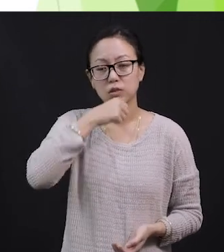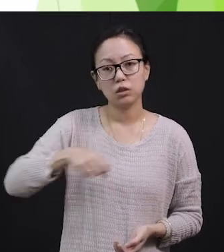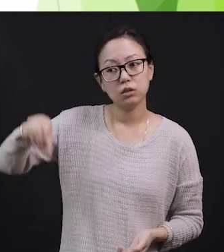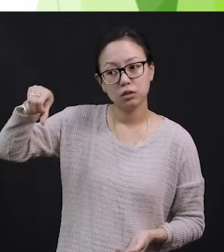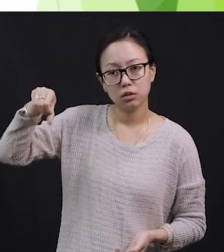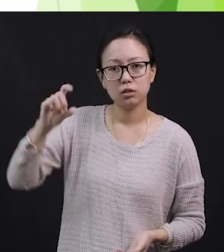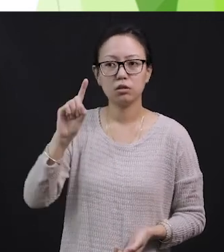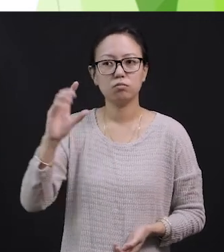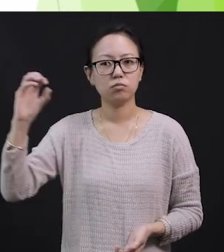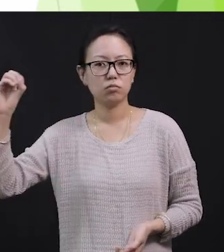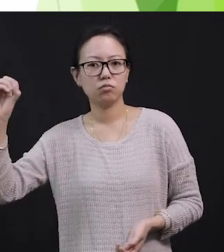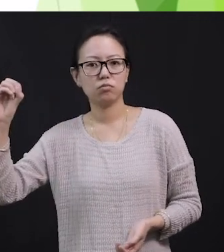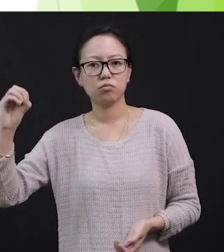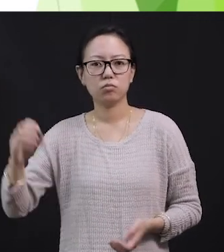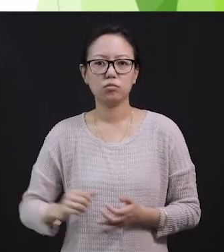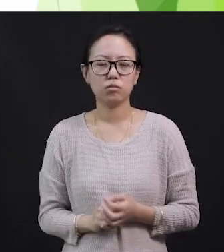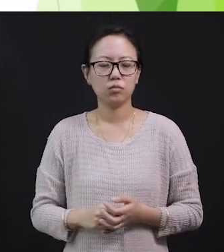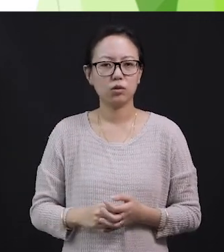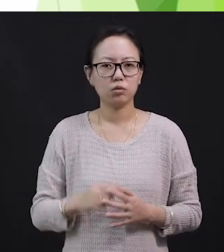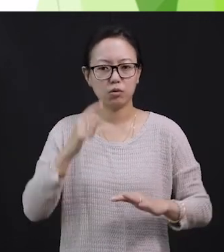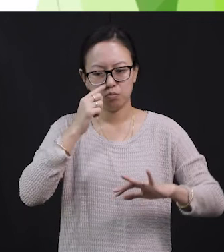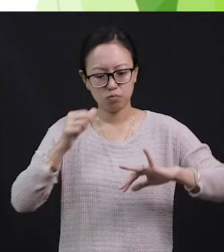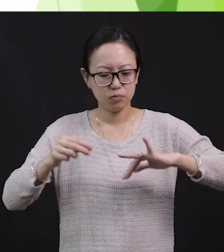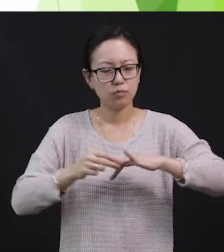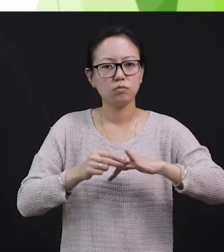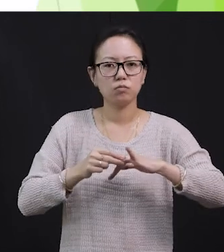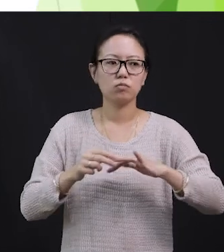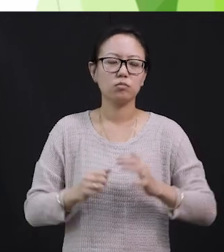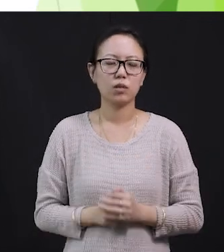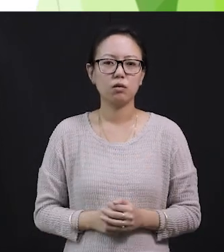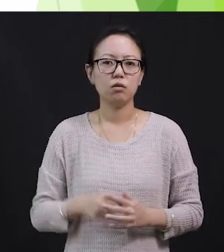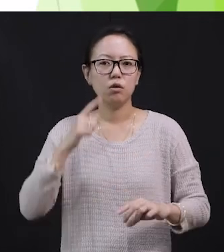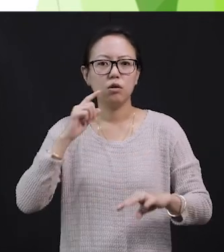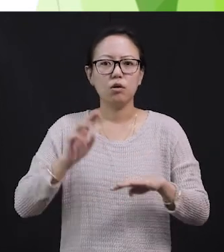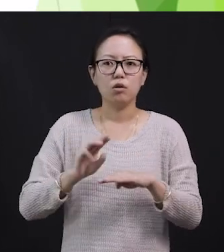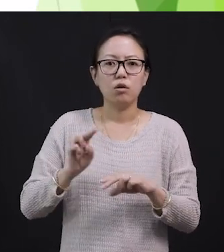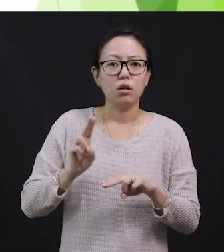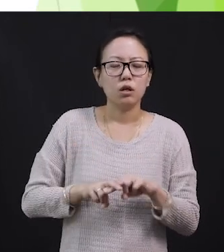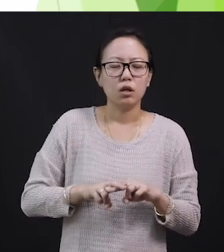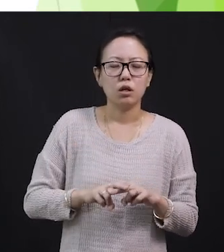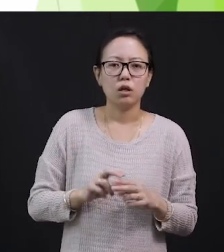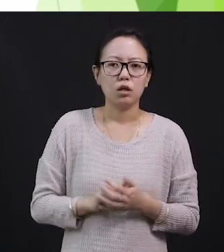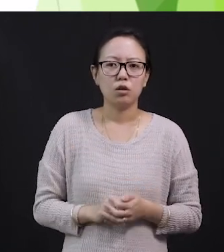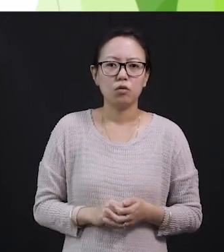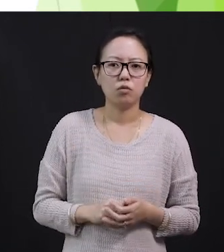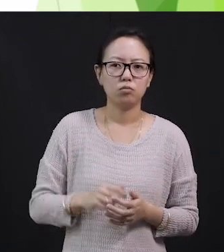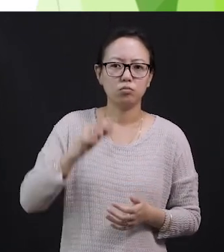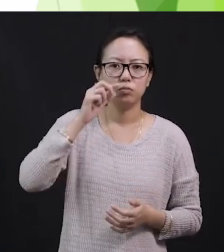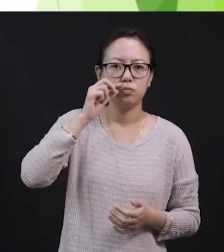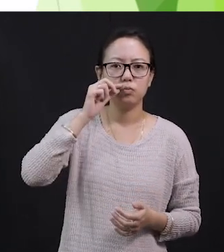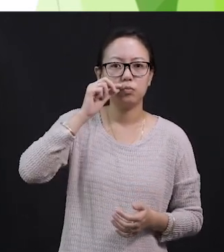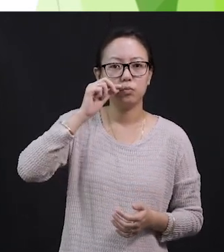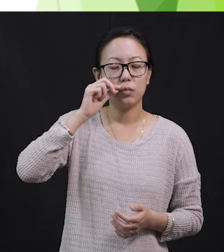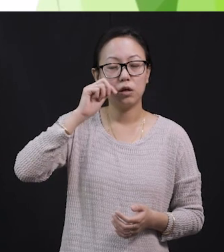the marriage had just been solemnized and the woman was widow, and the widow remarriage did not happen. So